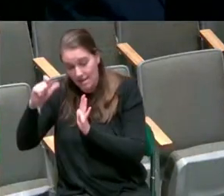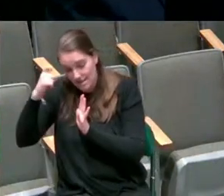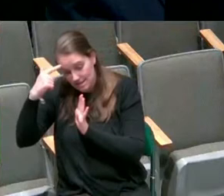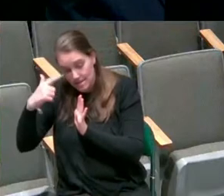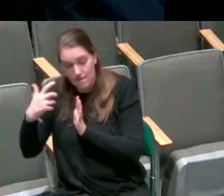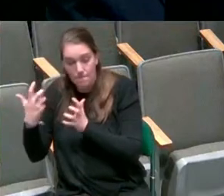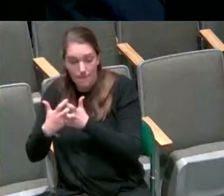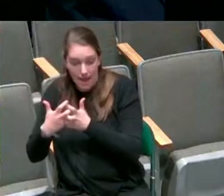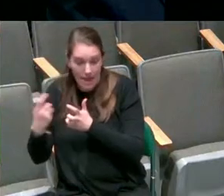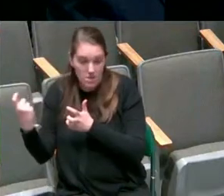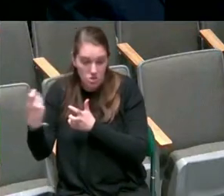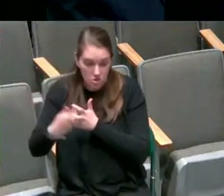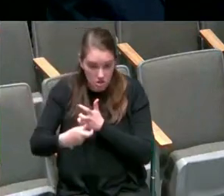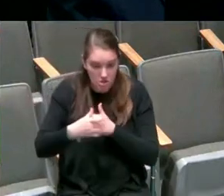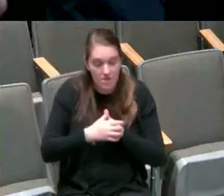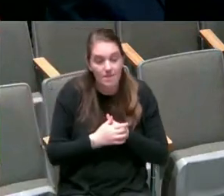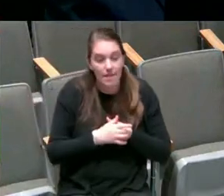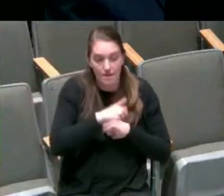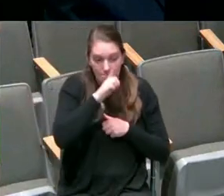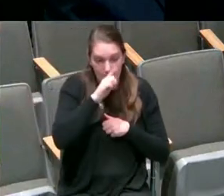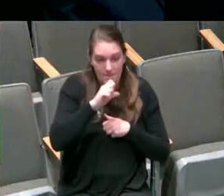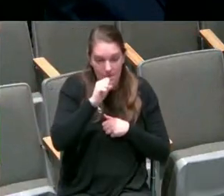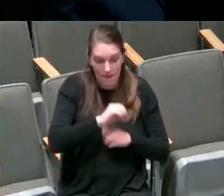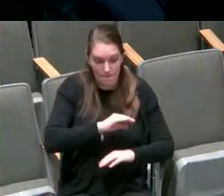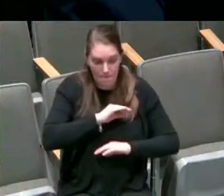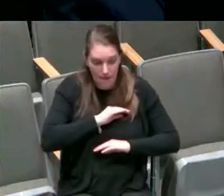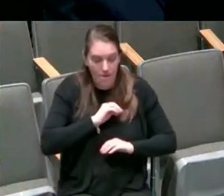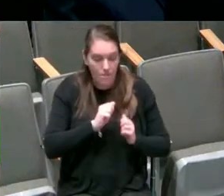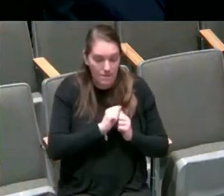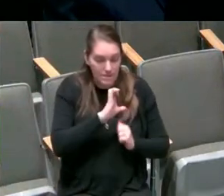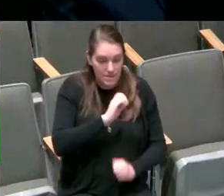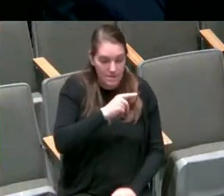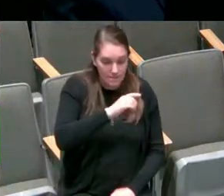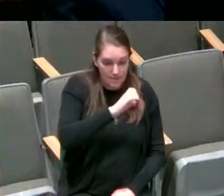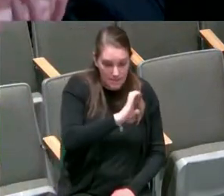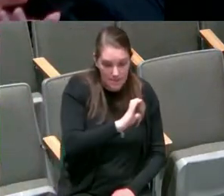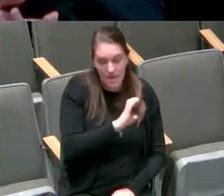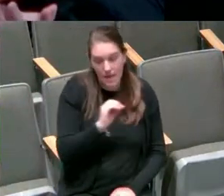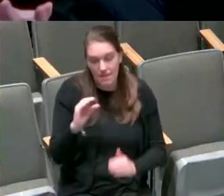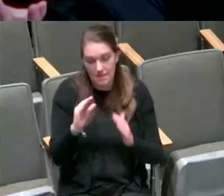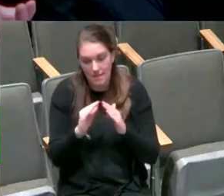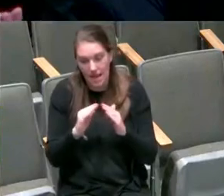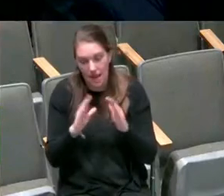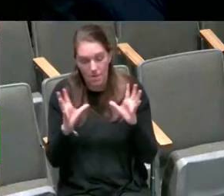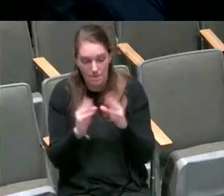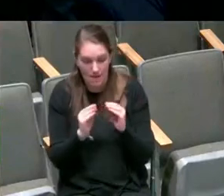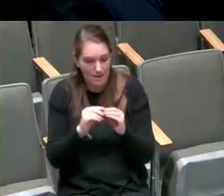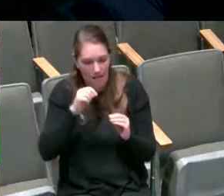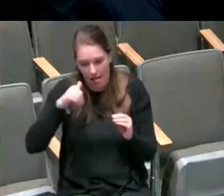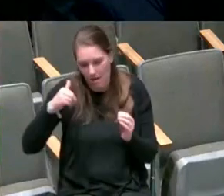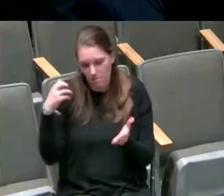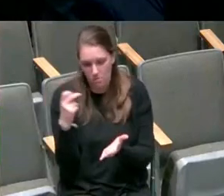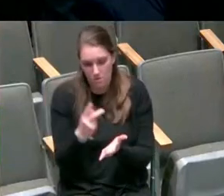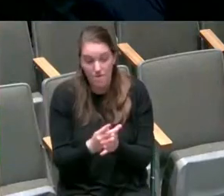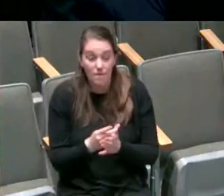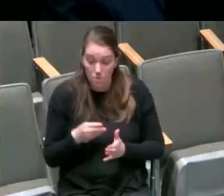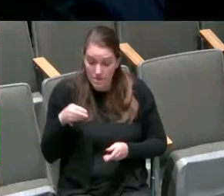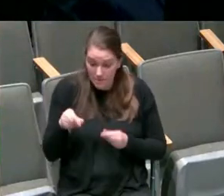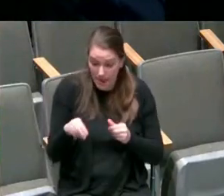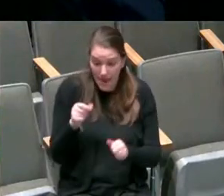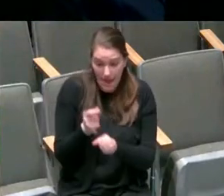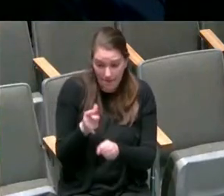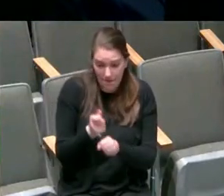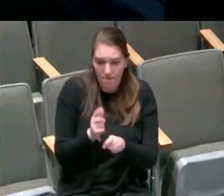the CPC committee and by town meeting so it has accumulated things get spent every year but the balance is